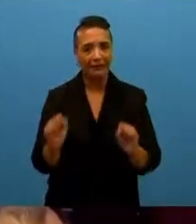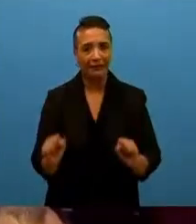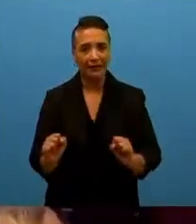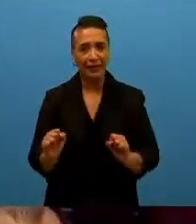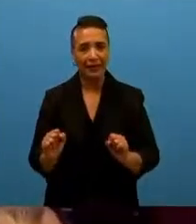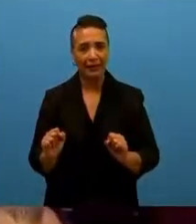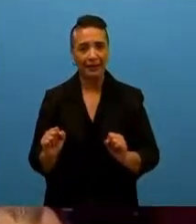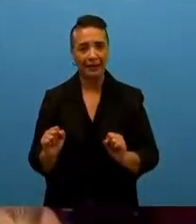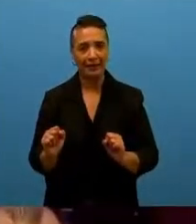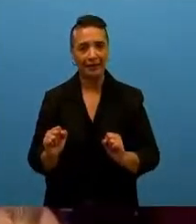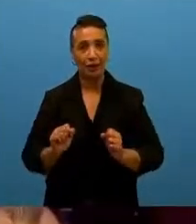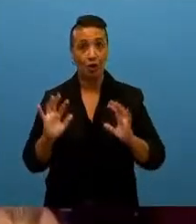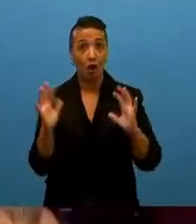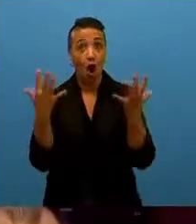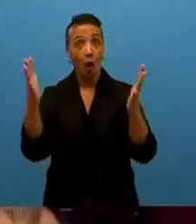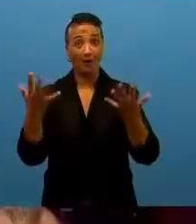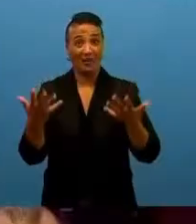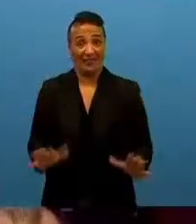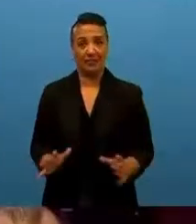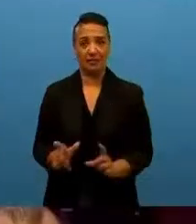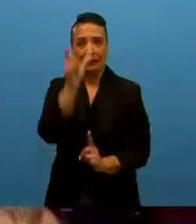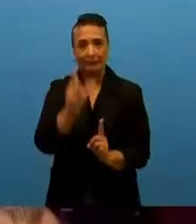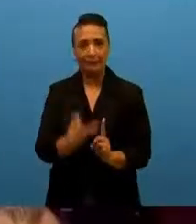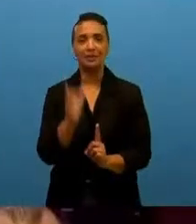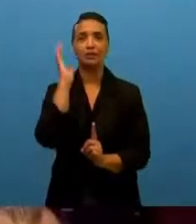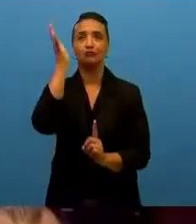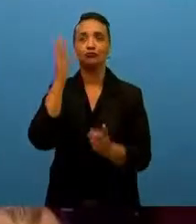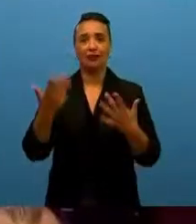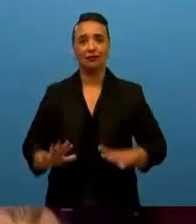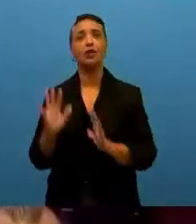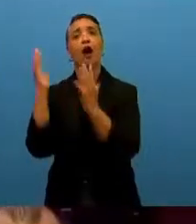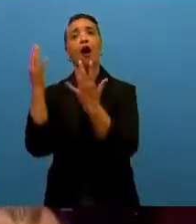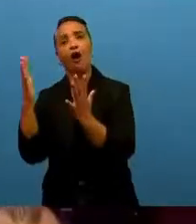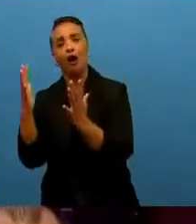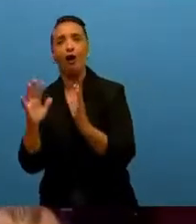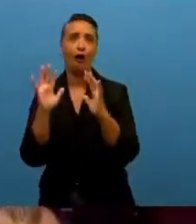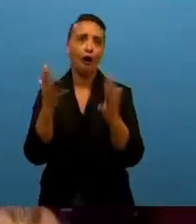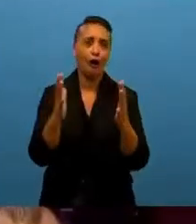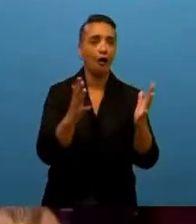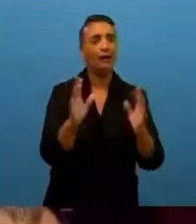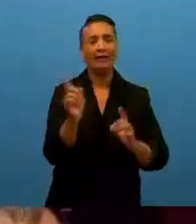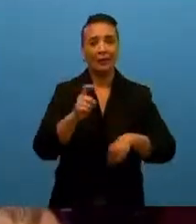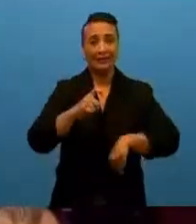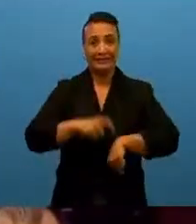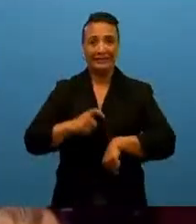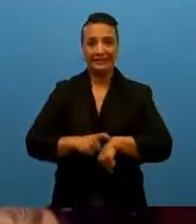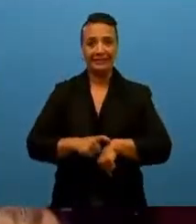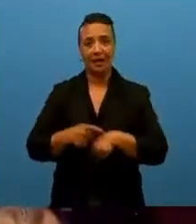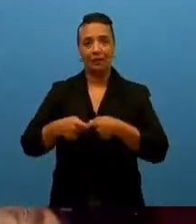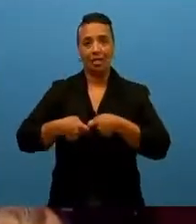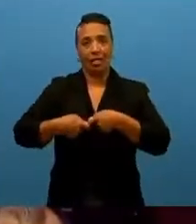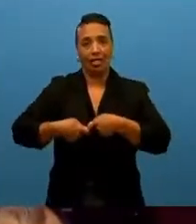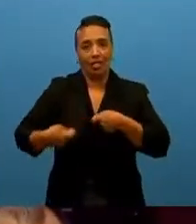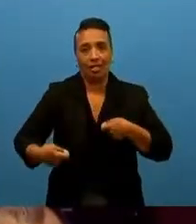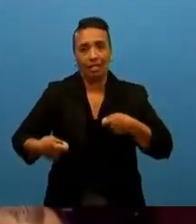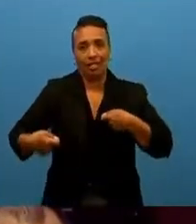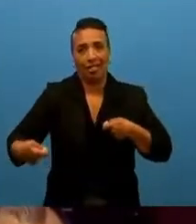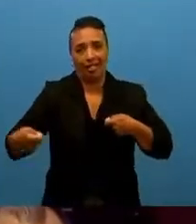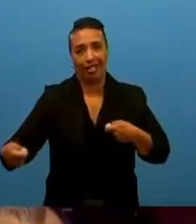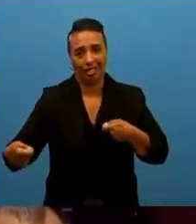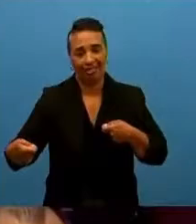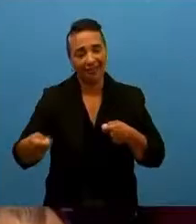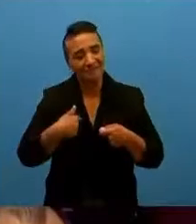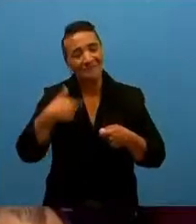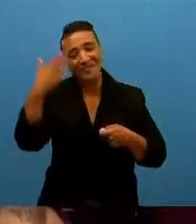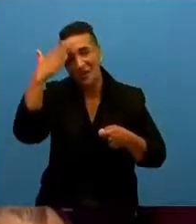their applause after each speaker in order to save time and move on to the next speaker? I know